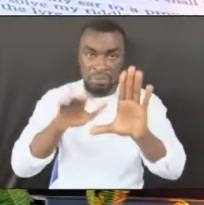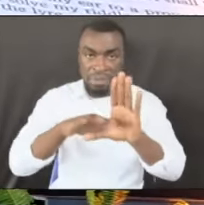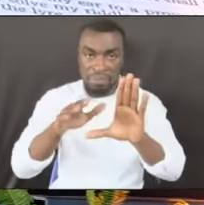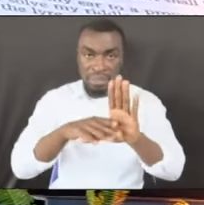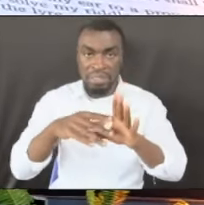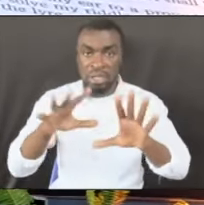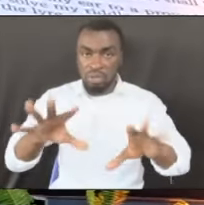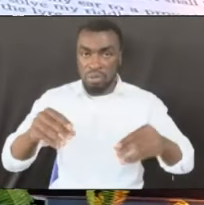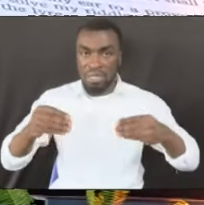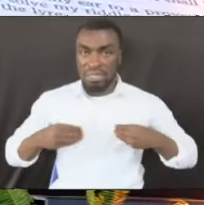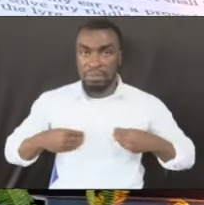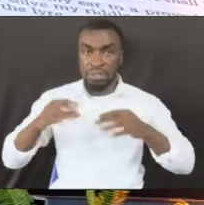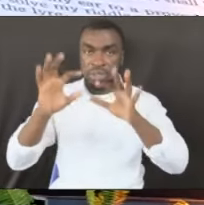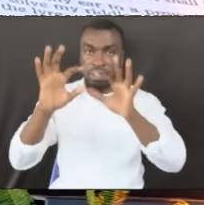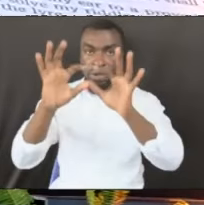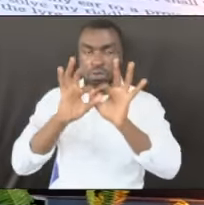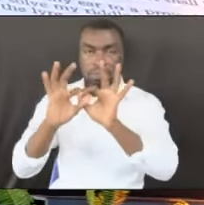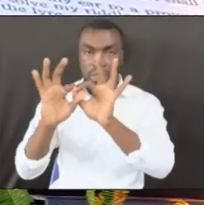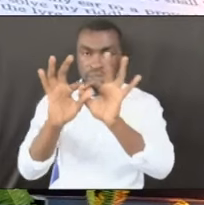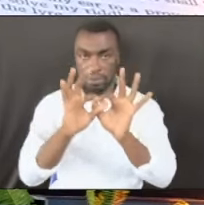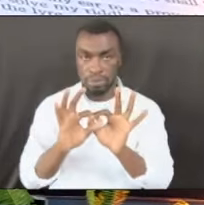cooperation.